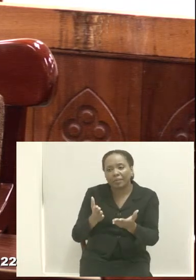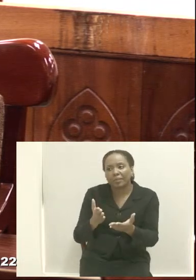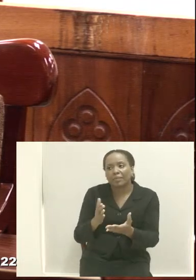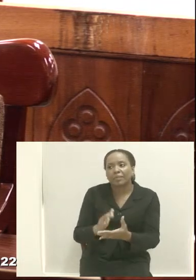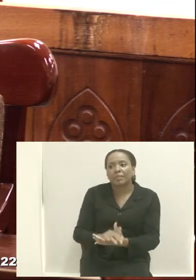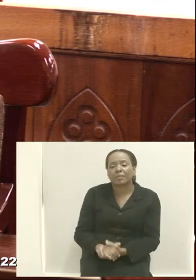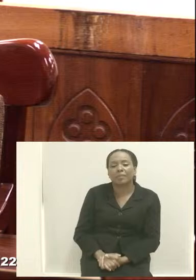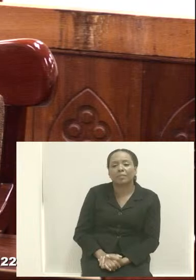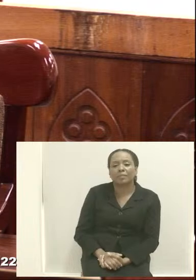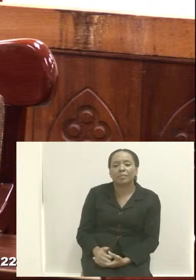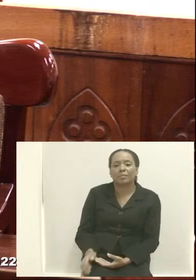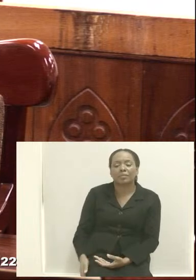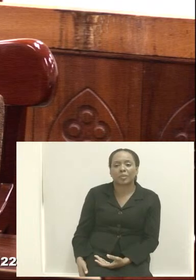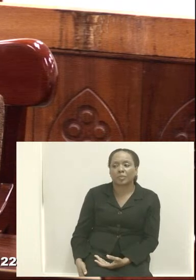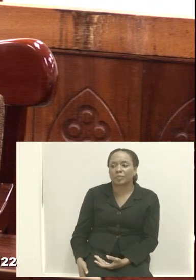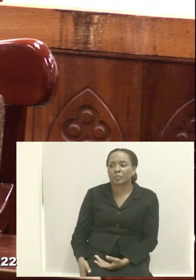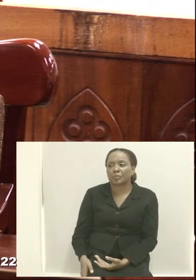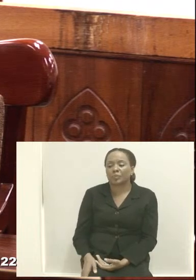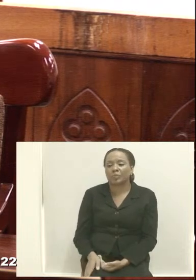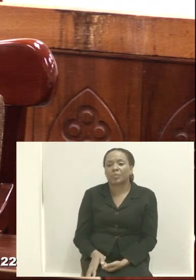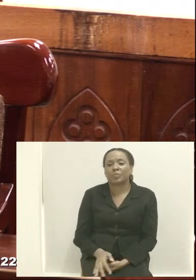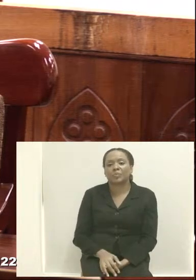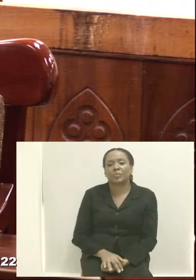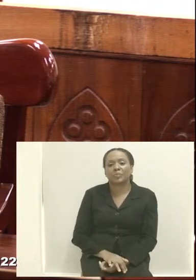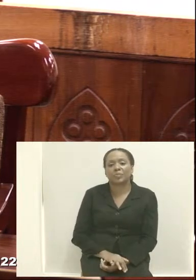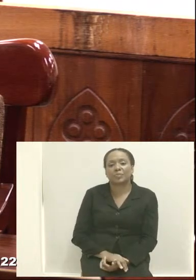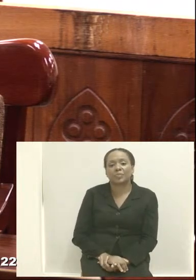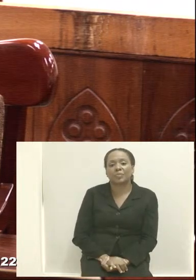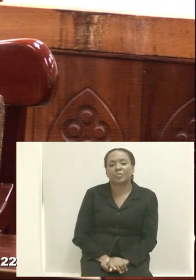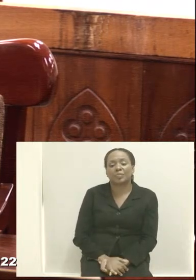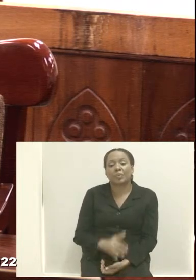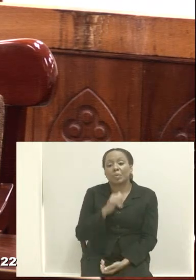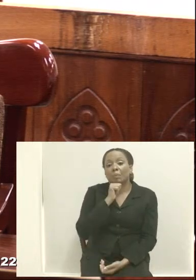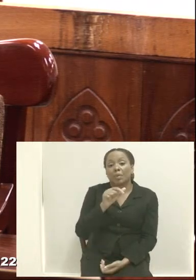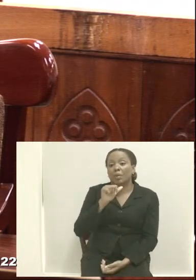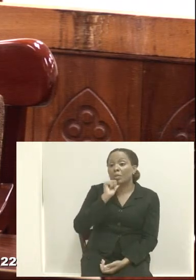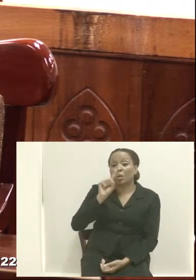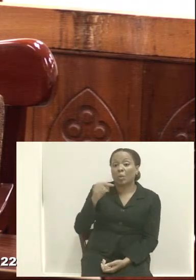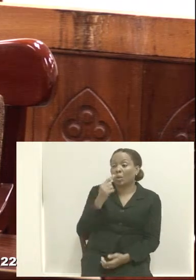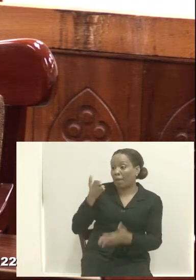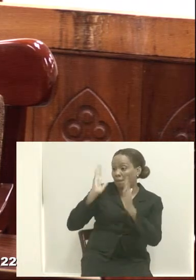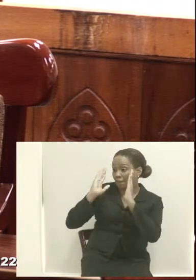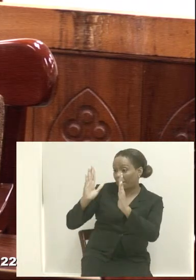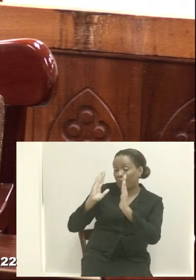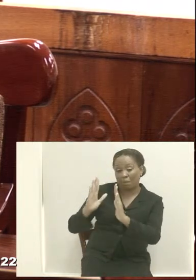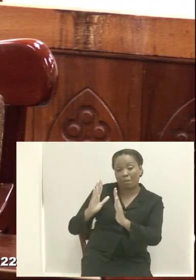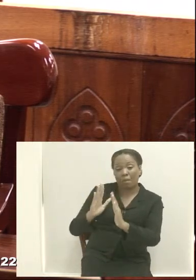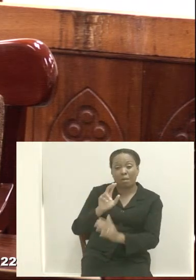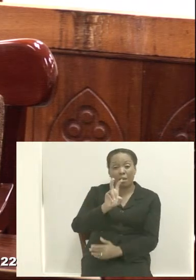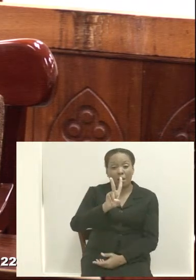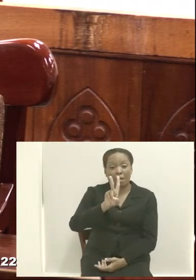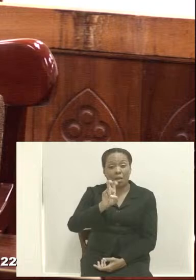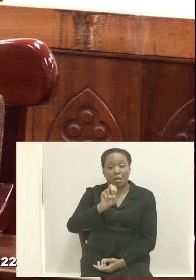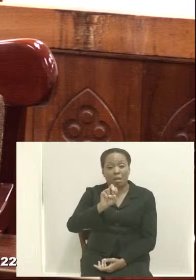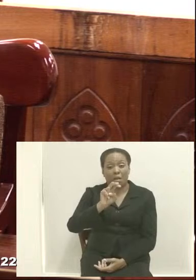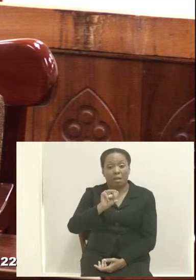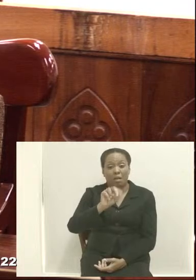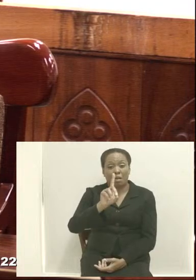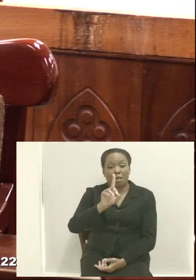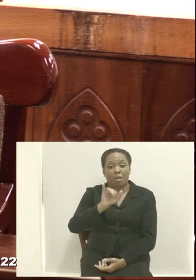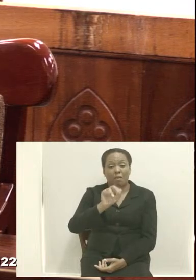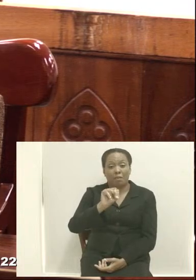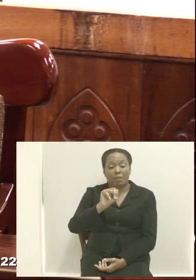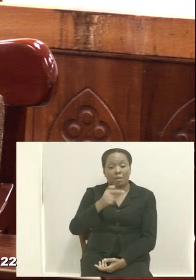not only on vending, but that there are several thousands of young persons out there, not so